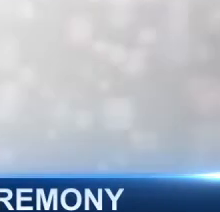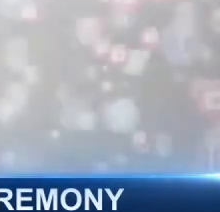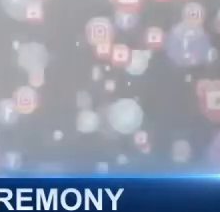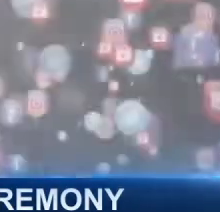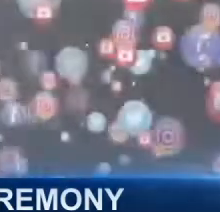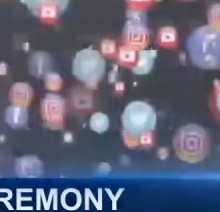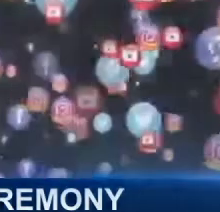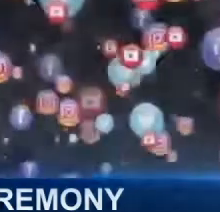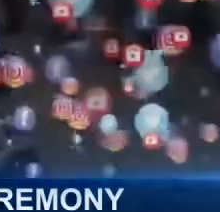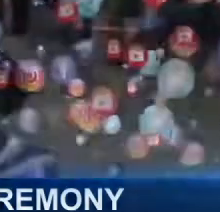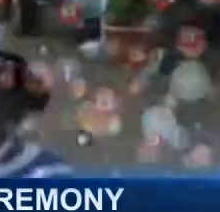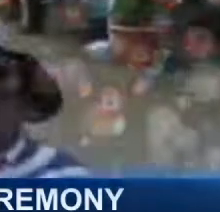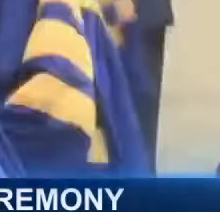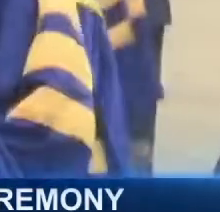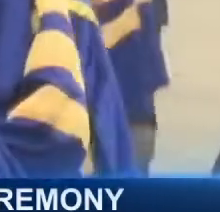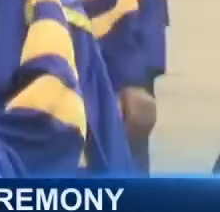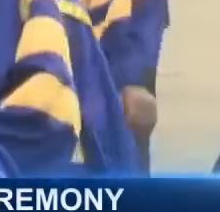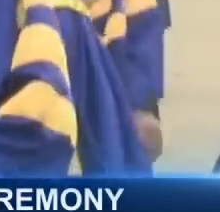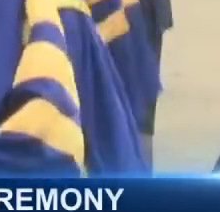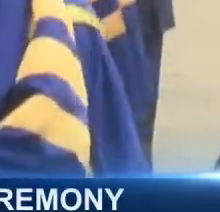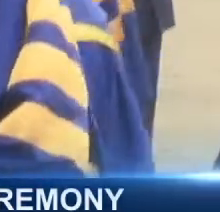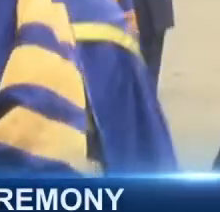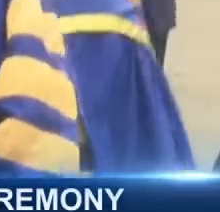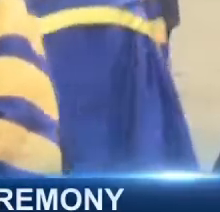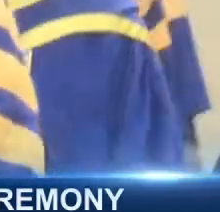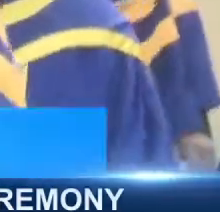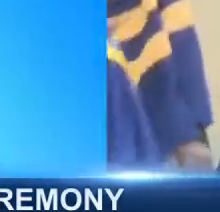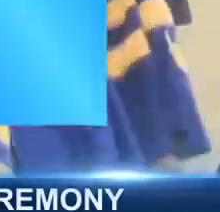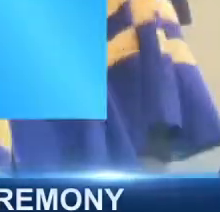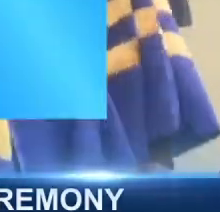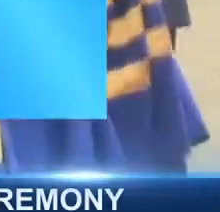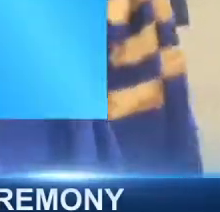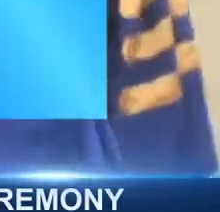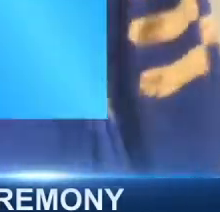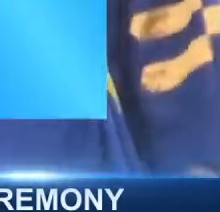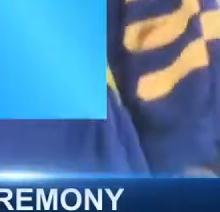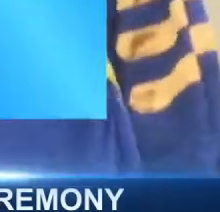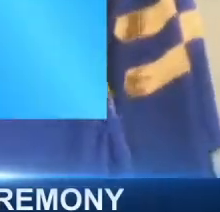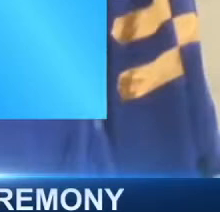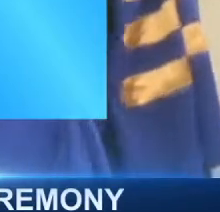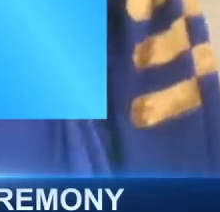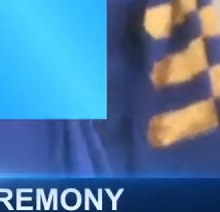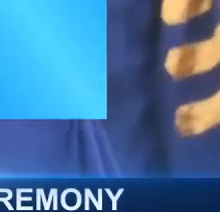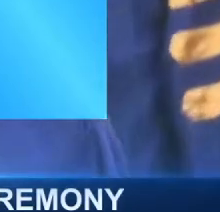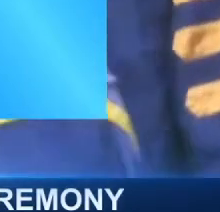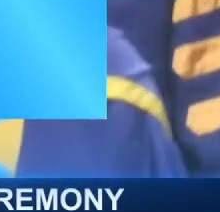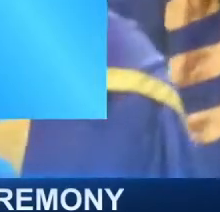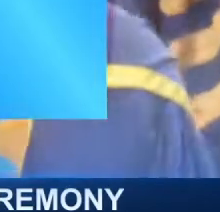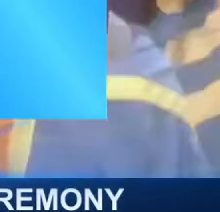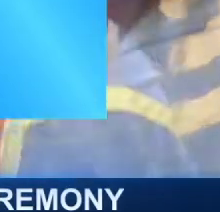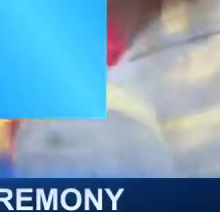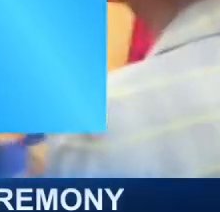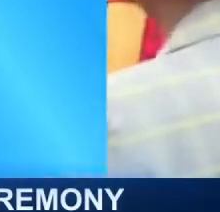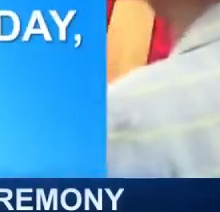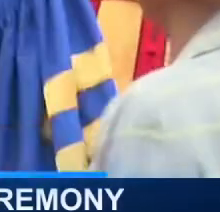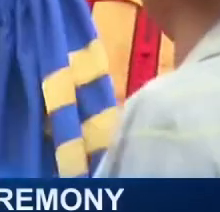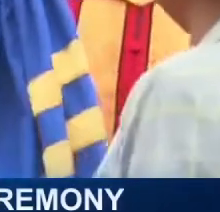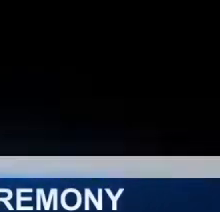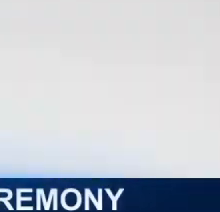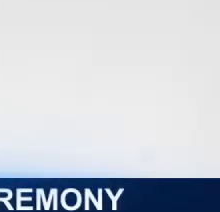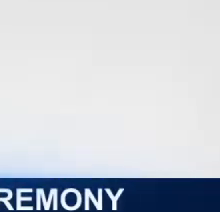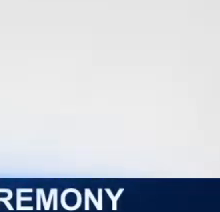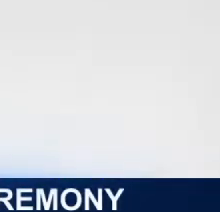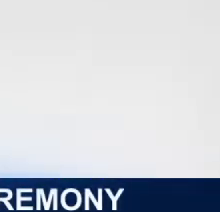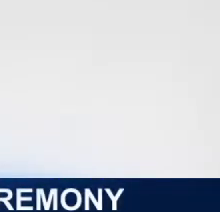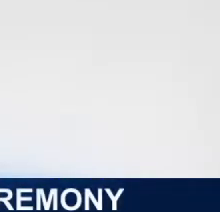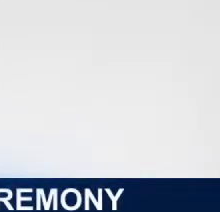and social media platforms. Graduates will attend a virtual rehearsal on Wednesday, 21st July 2021 at 10 a.m.